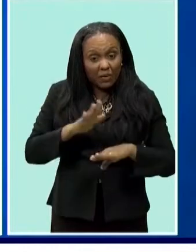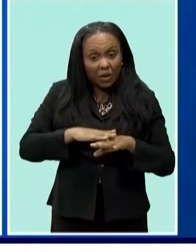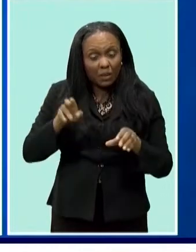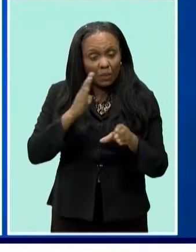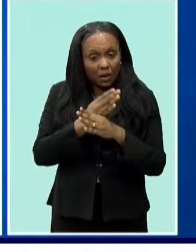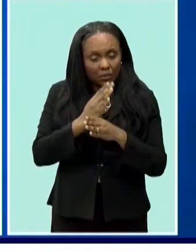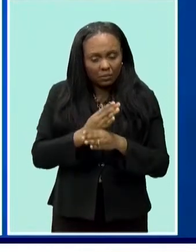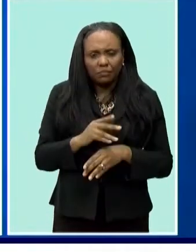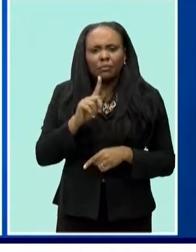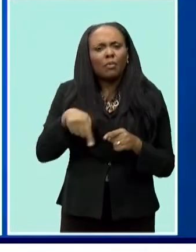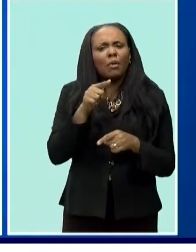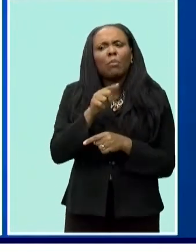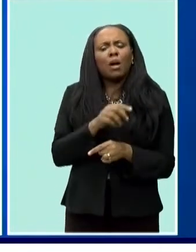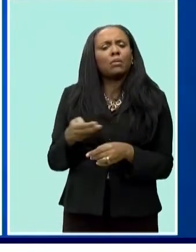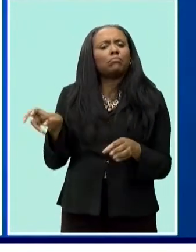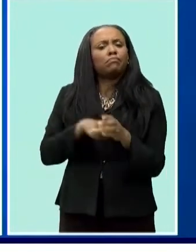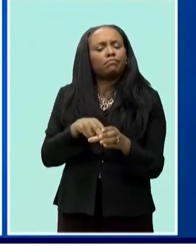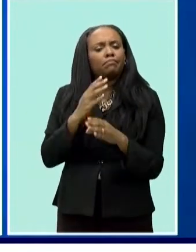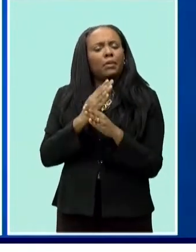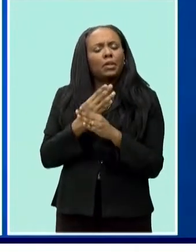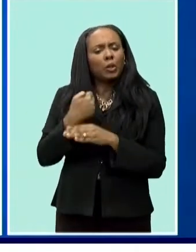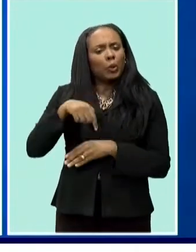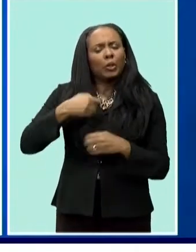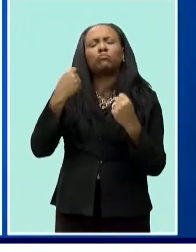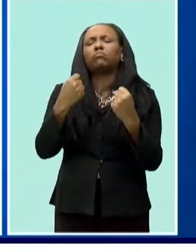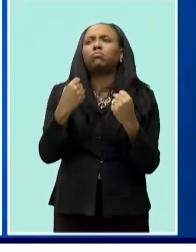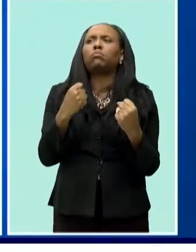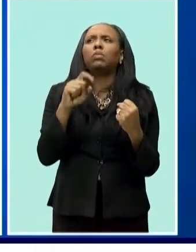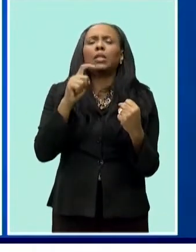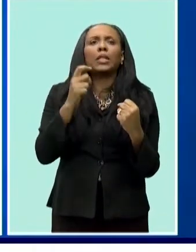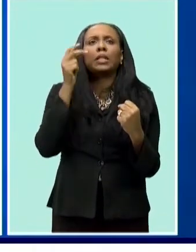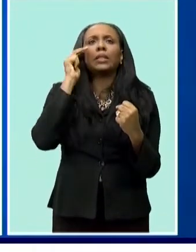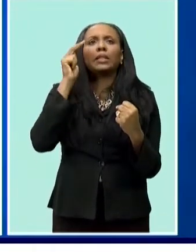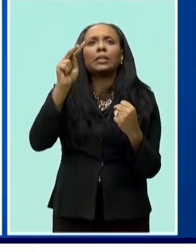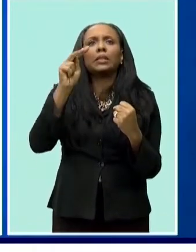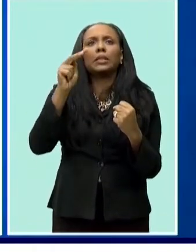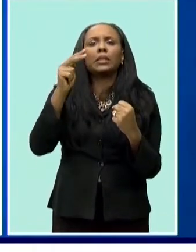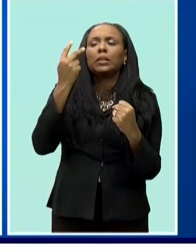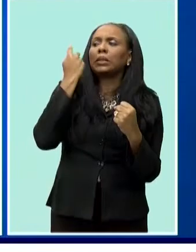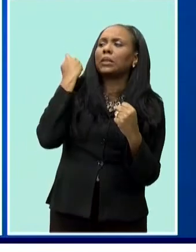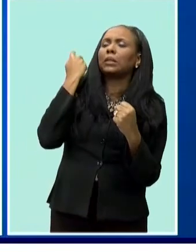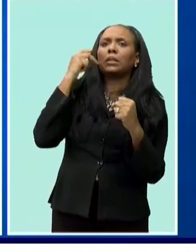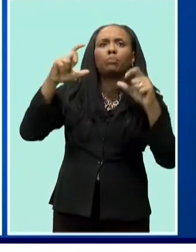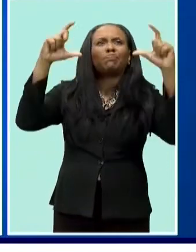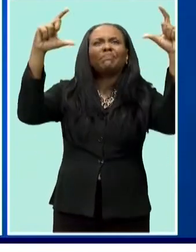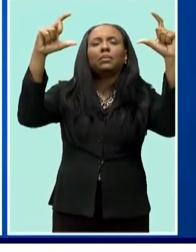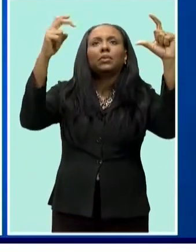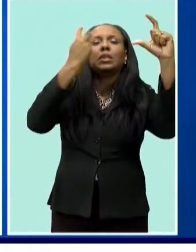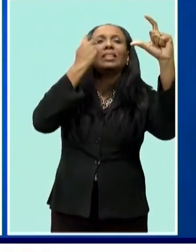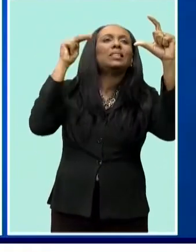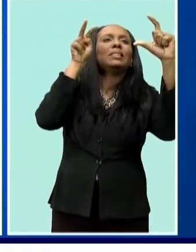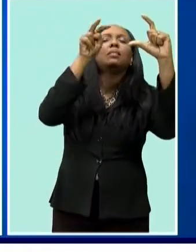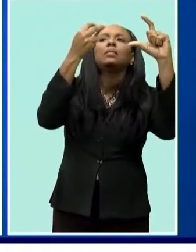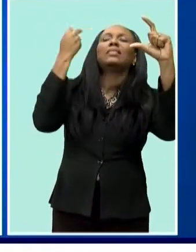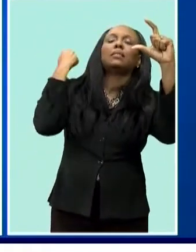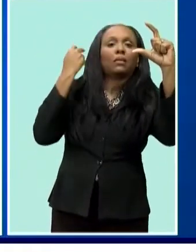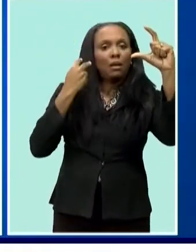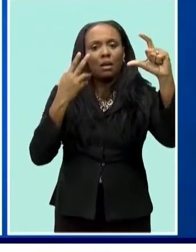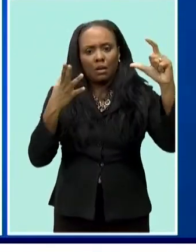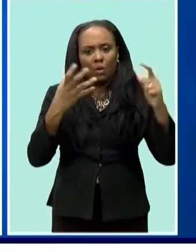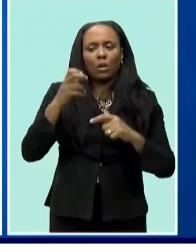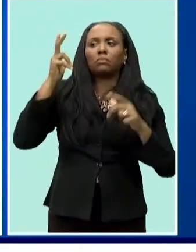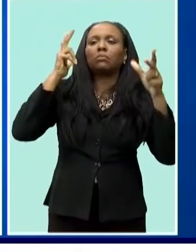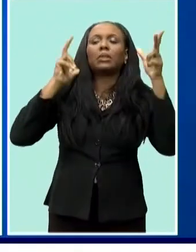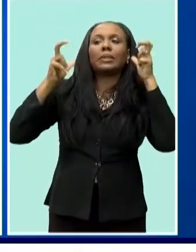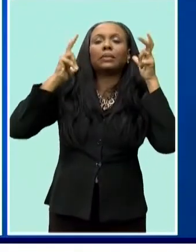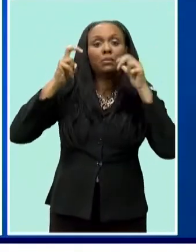bus driver got able to hear, see what's going on, so you could get your children at school on